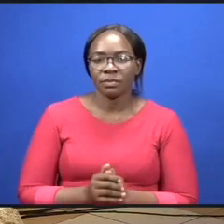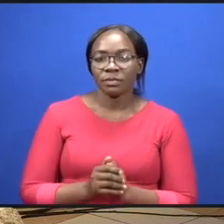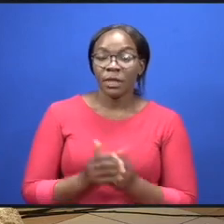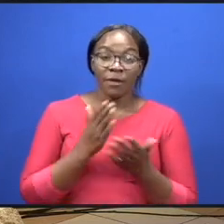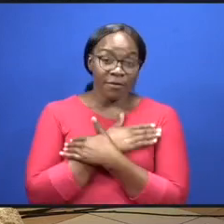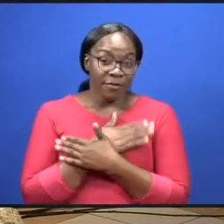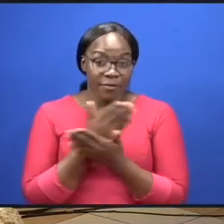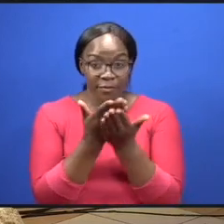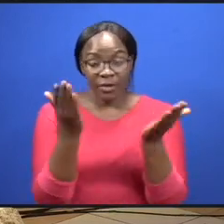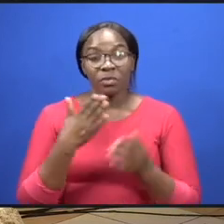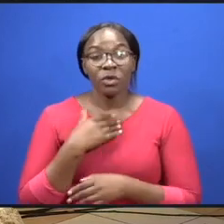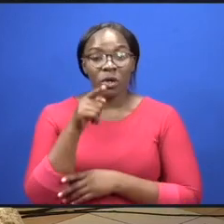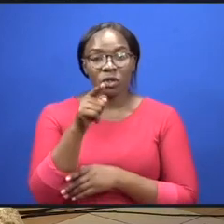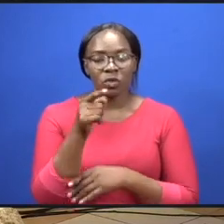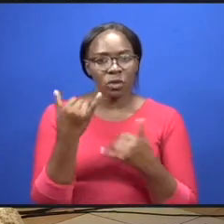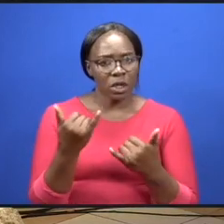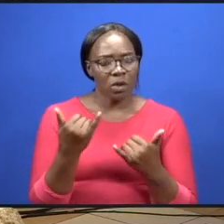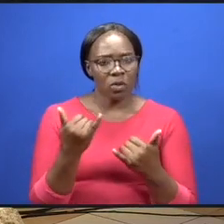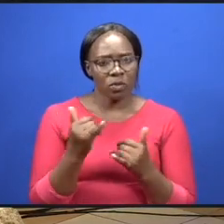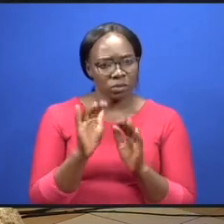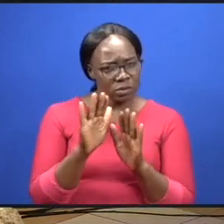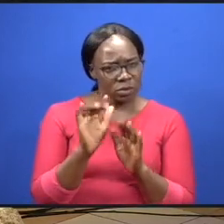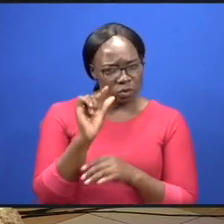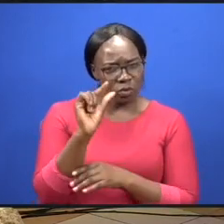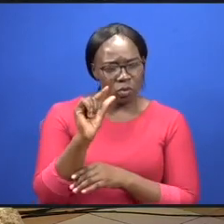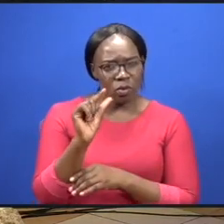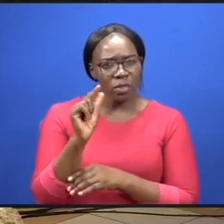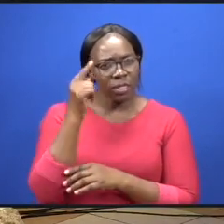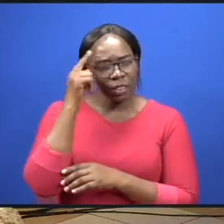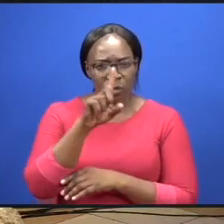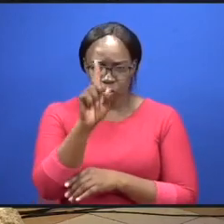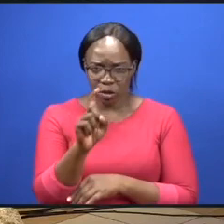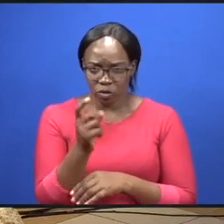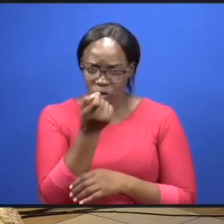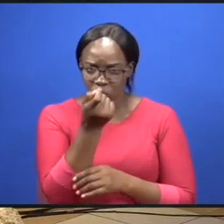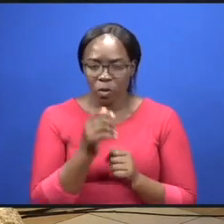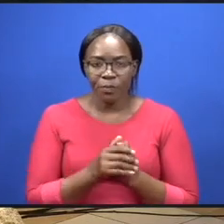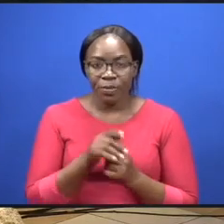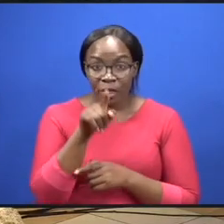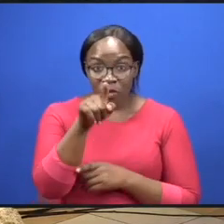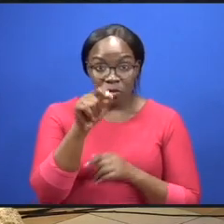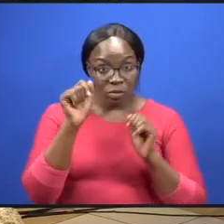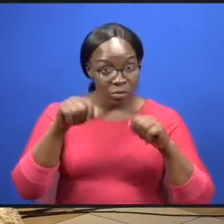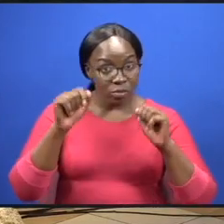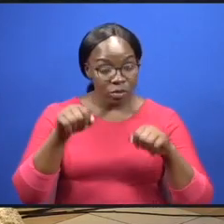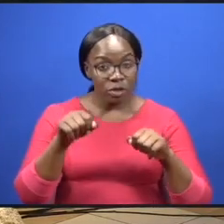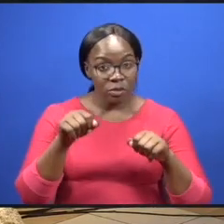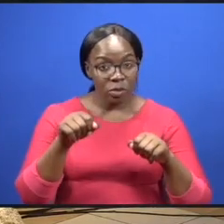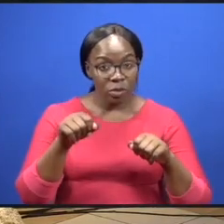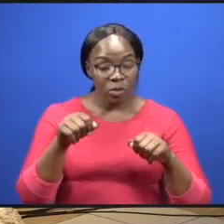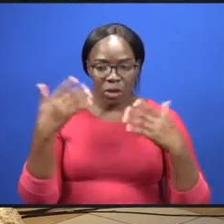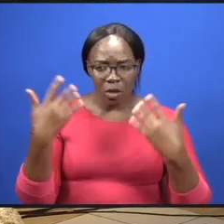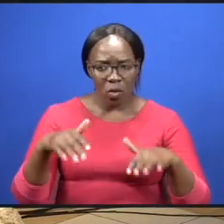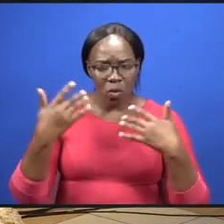friends, I would like you to pause with me for a moment and just consider this question. can you be in the